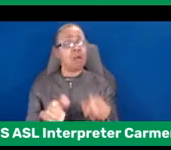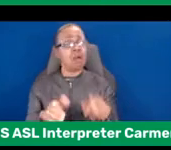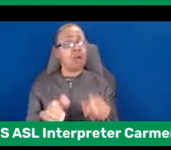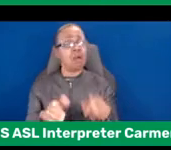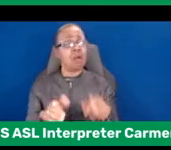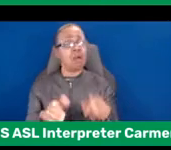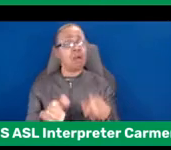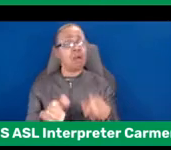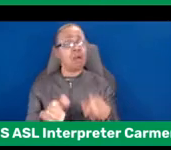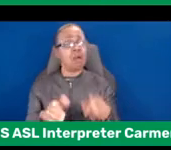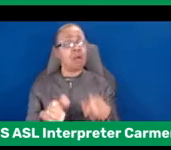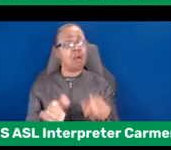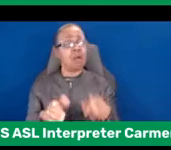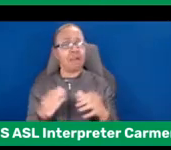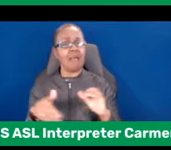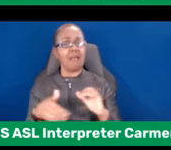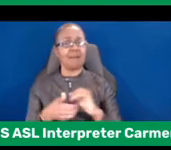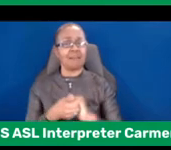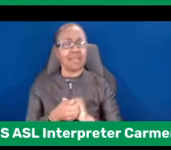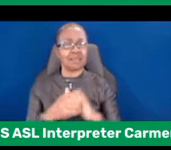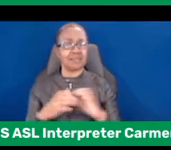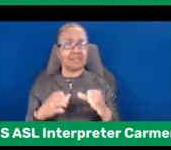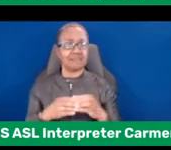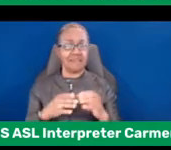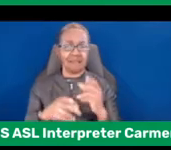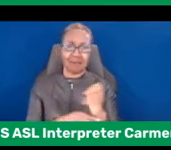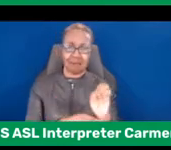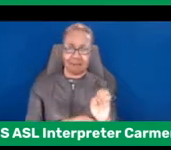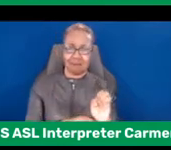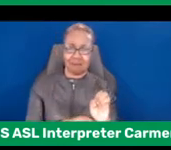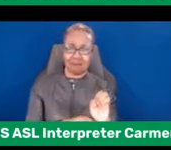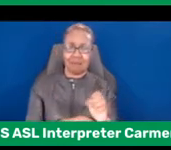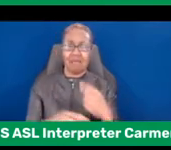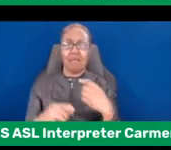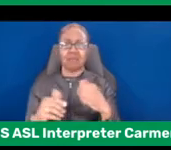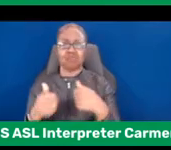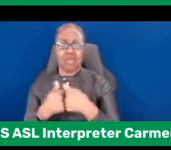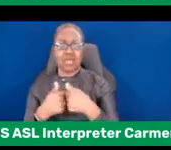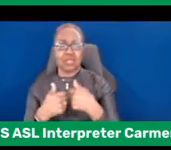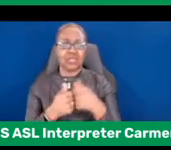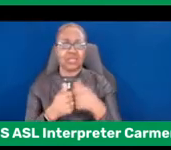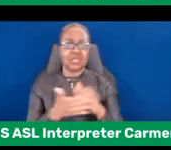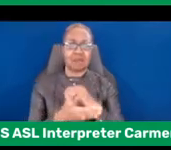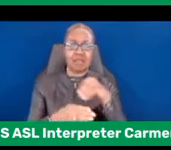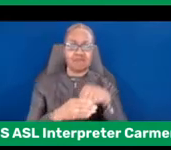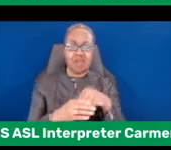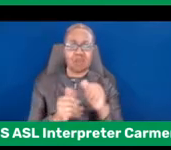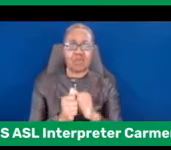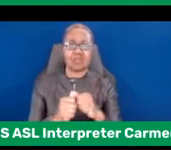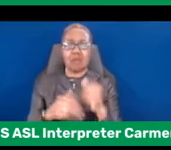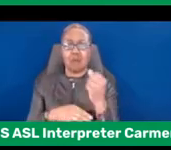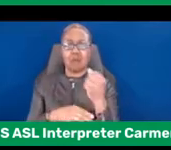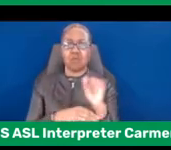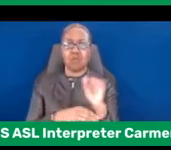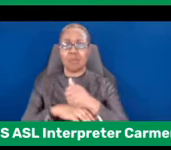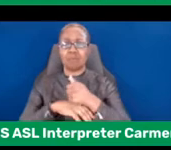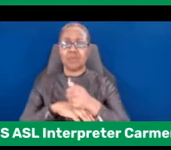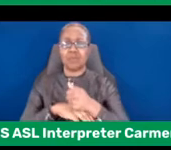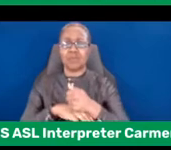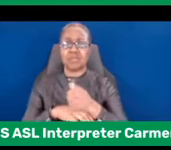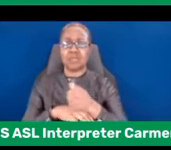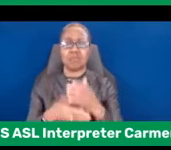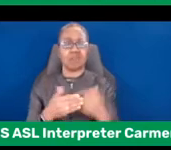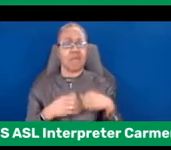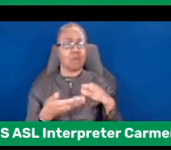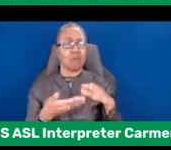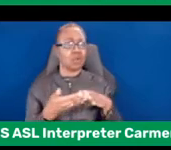about some challenges, challenges that are a part of movement building, that are a part of the mutual aid community. I think to really one, forge a